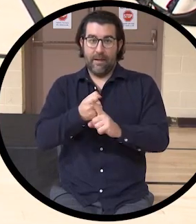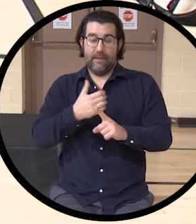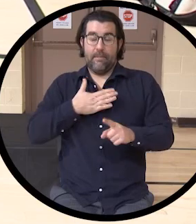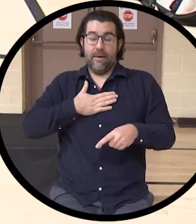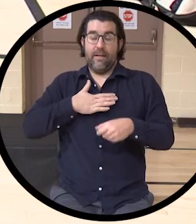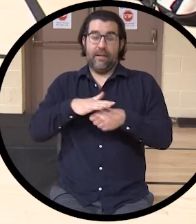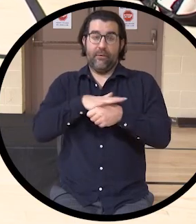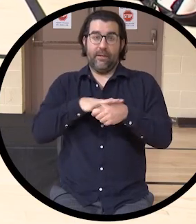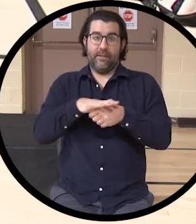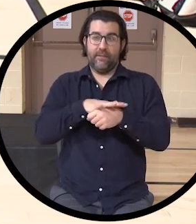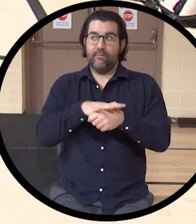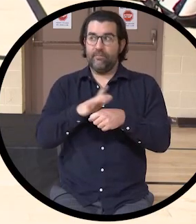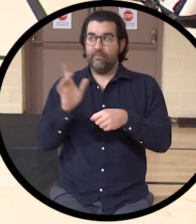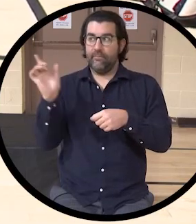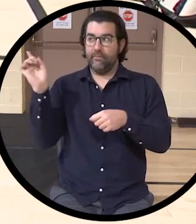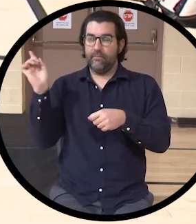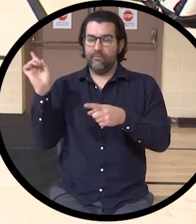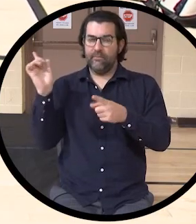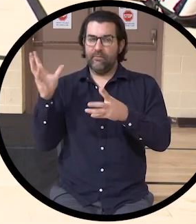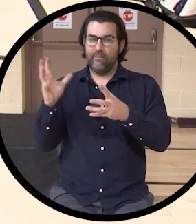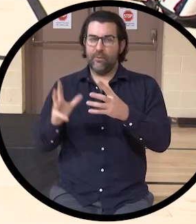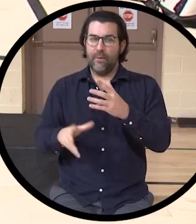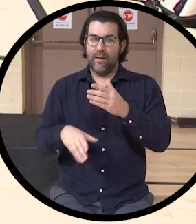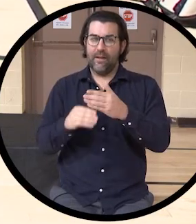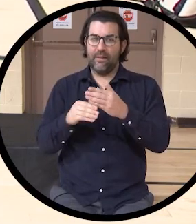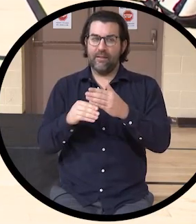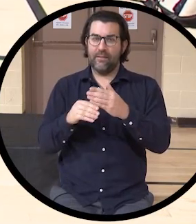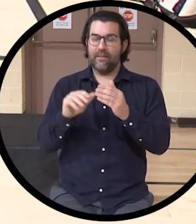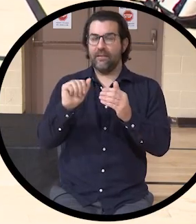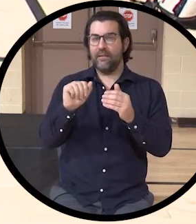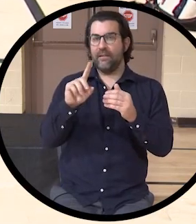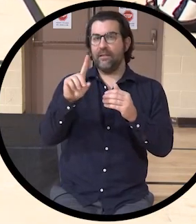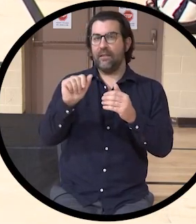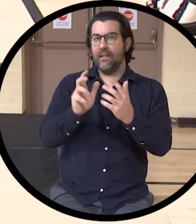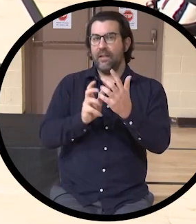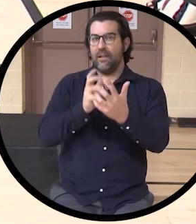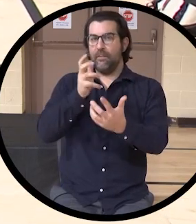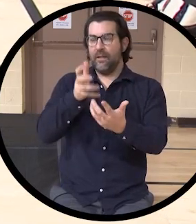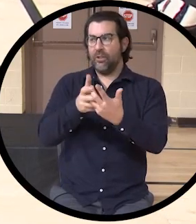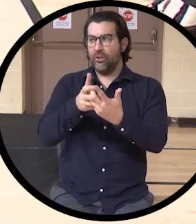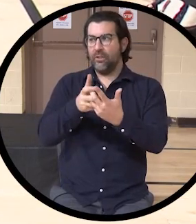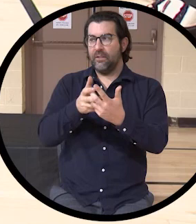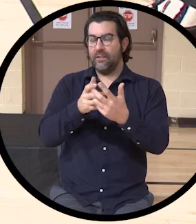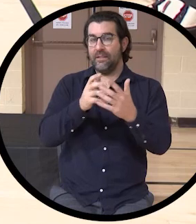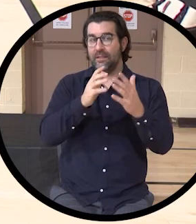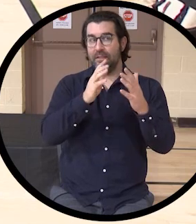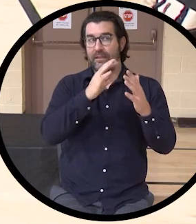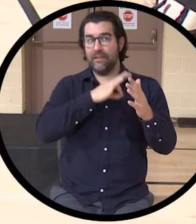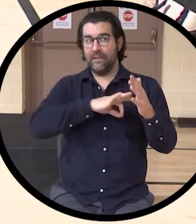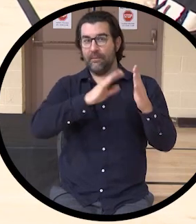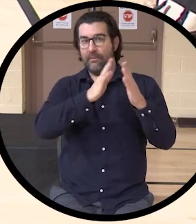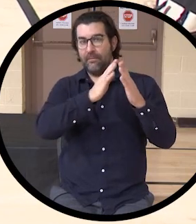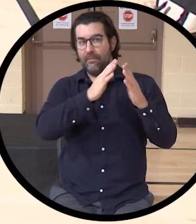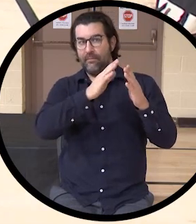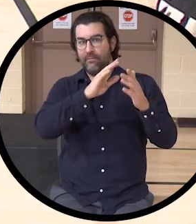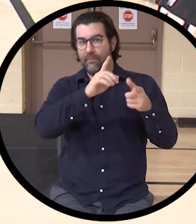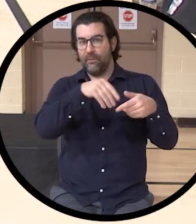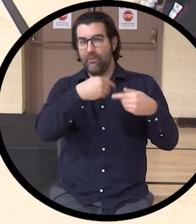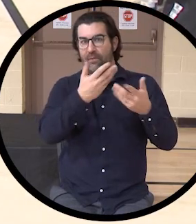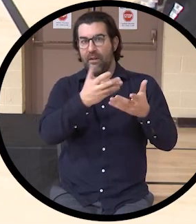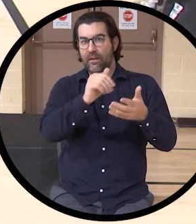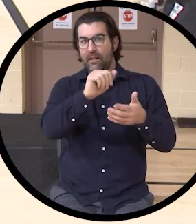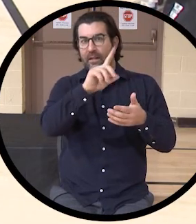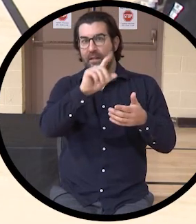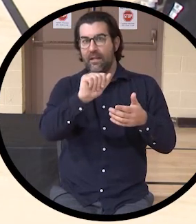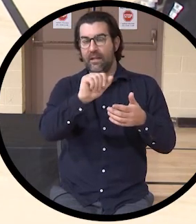area. So the other thing that I'll add with the ADA accommodations is the city is the one that provides ADA